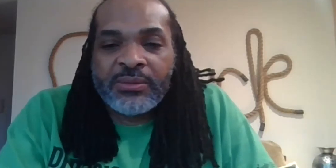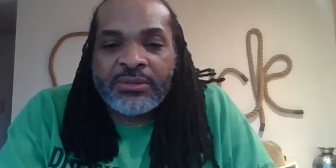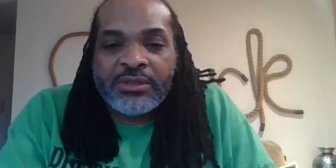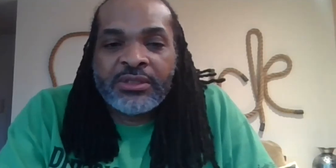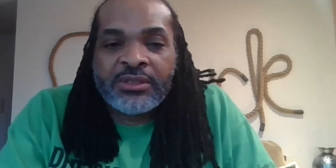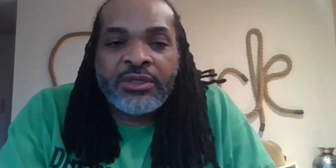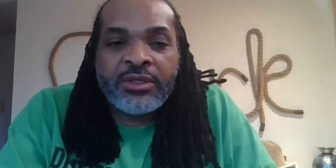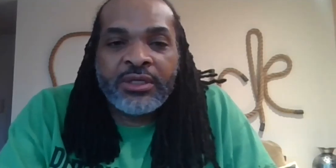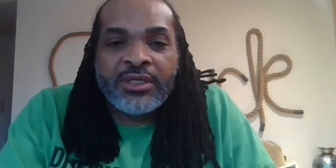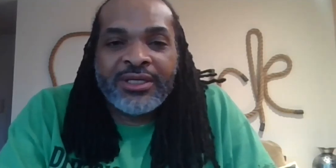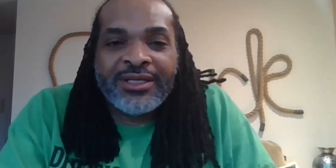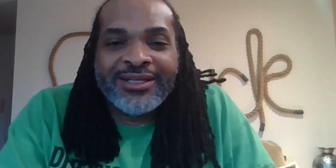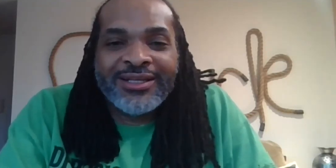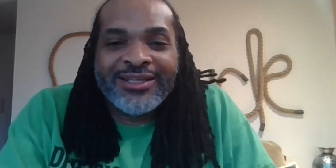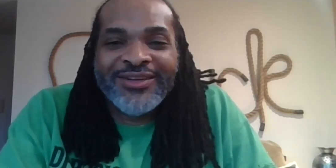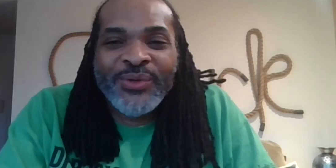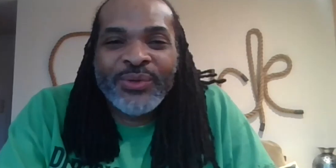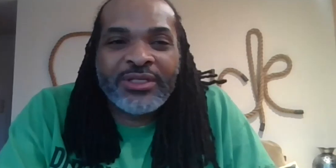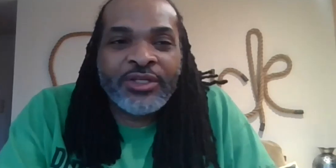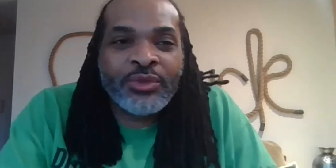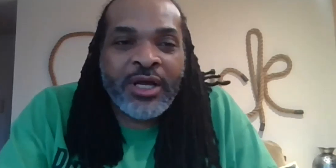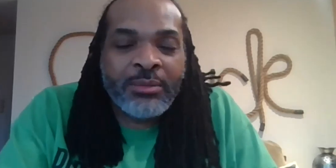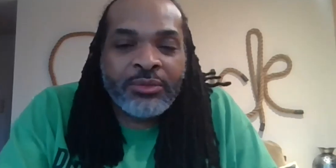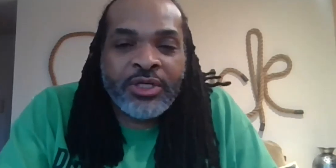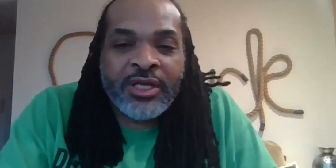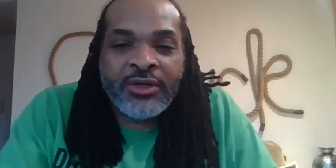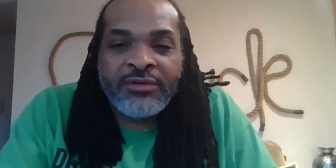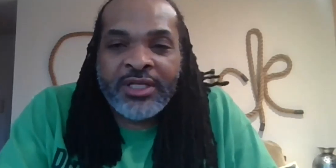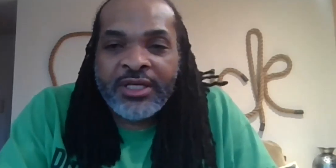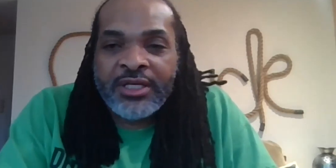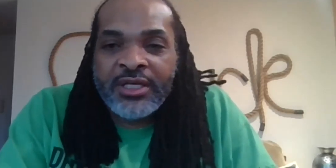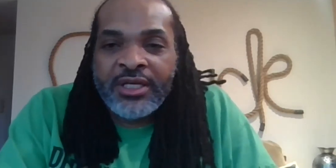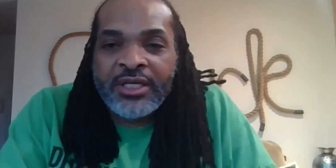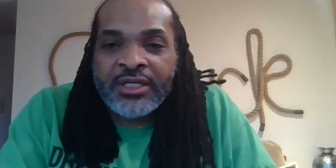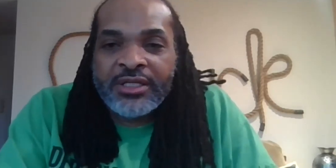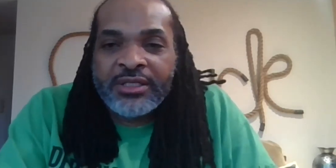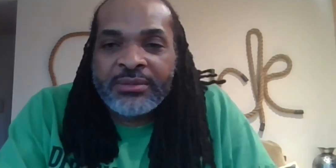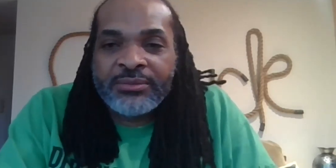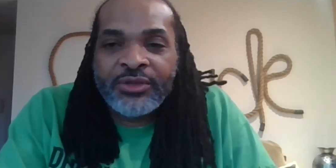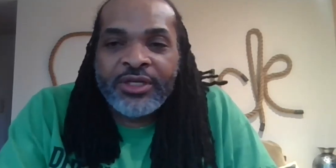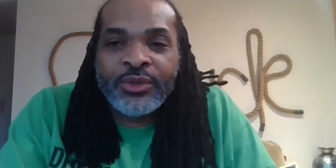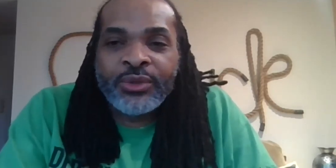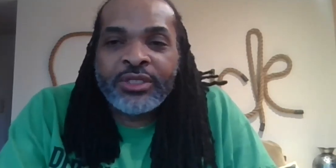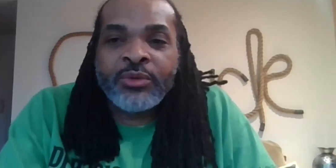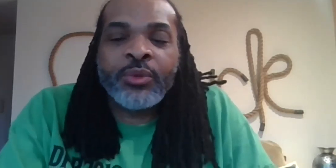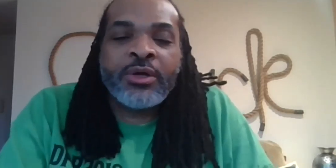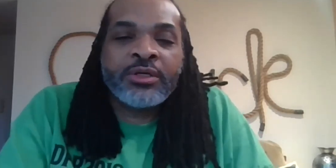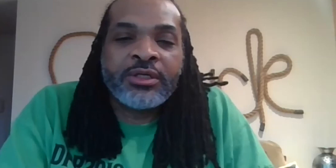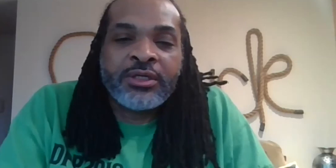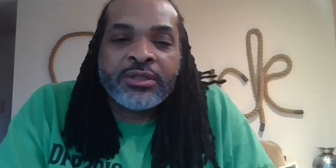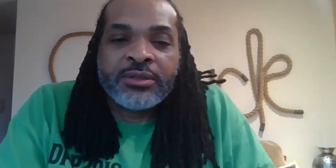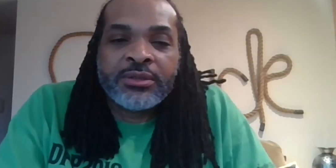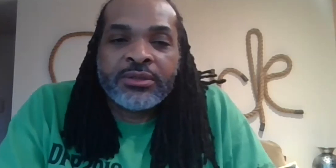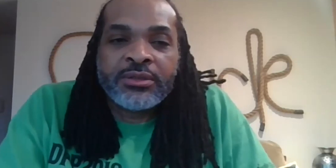Thank you for doing that. That was awesome. Cool. Did you stop? You shut down on everything? Yep. Okay, cool. It went